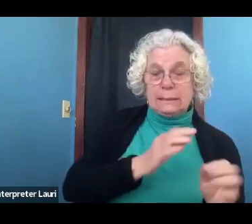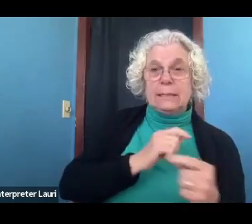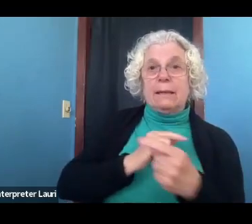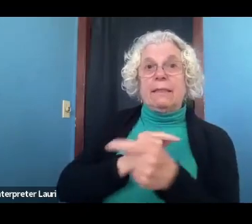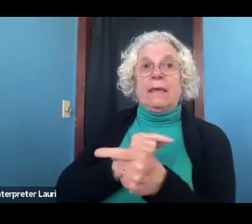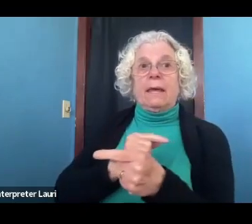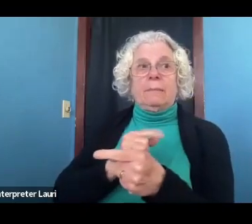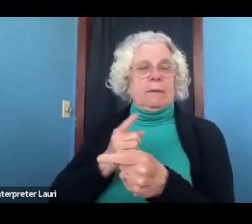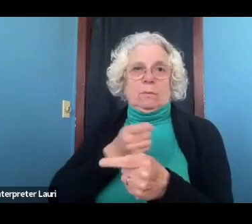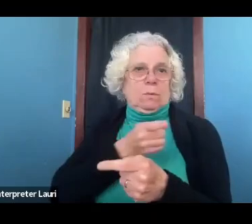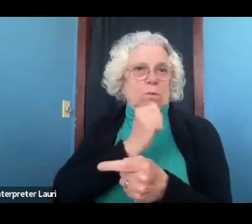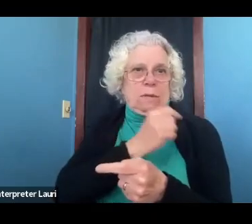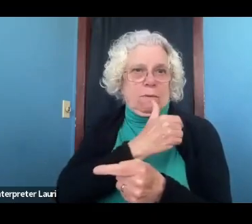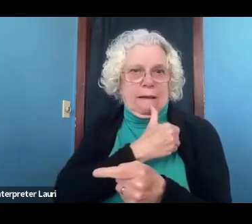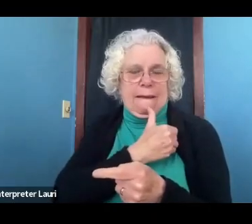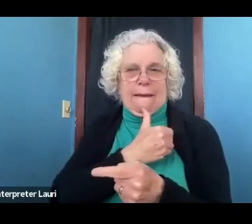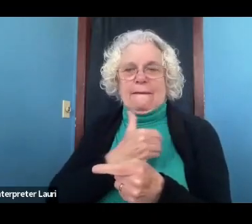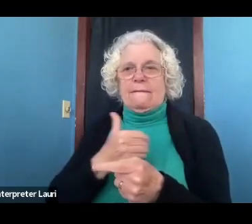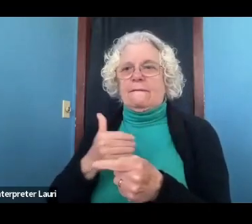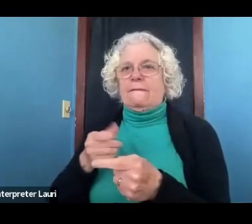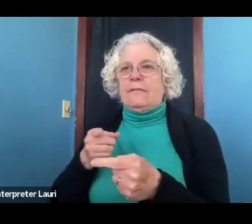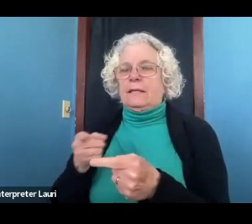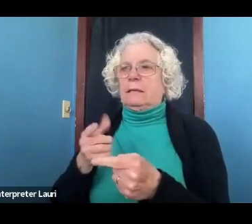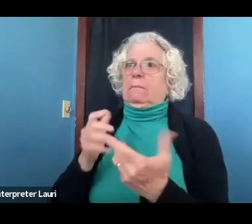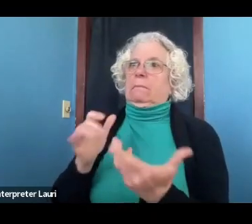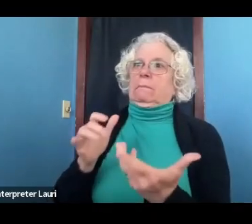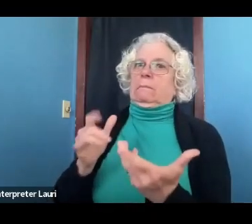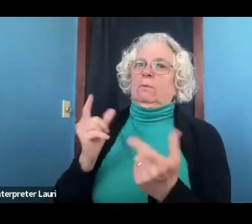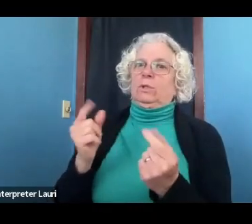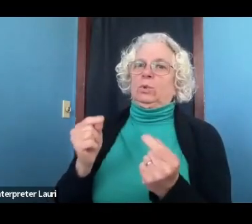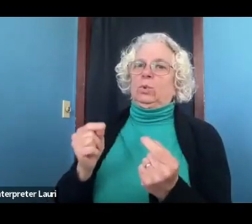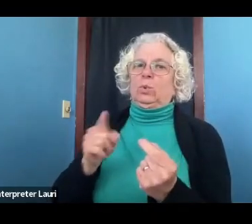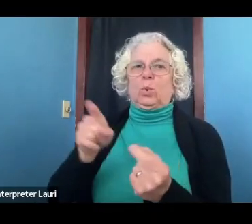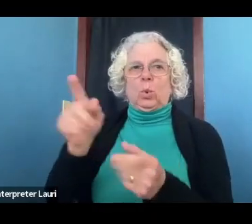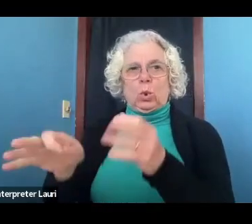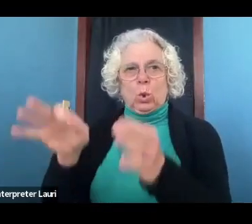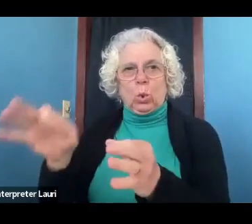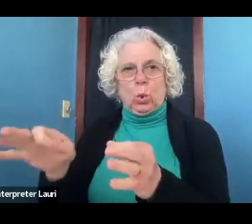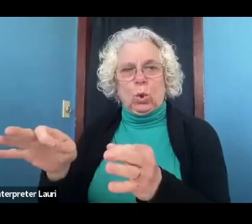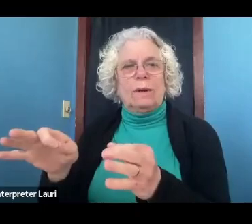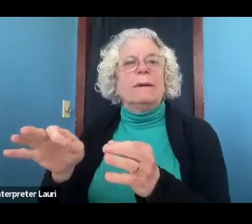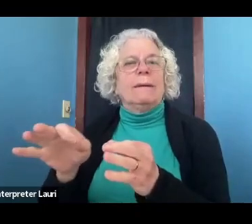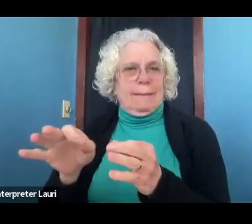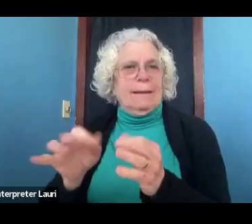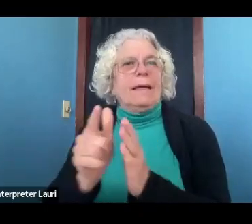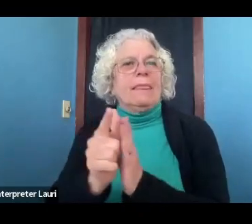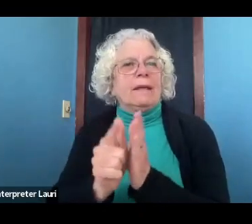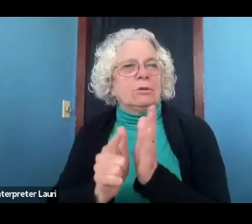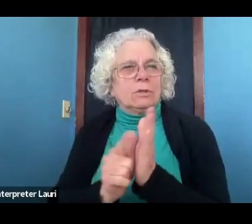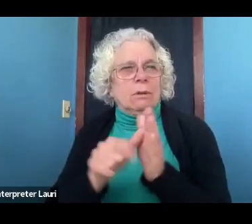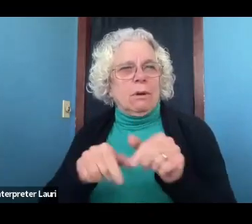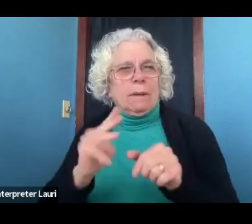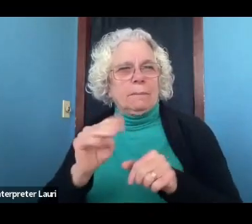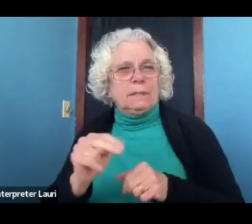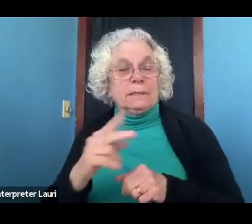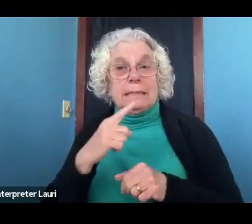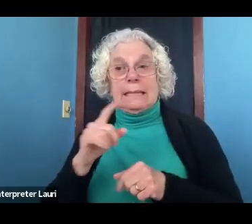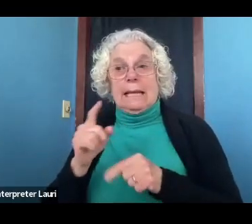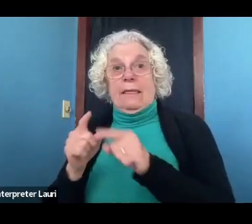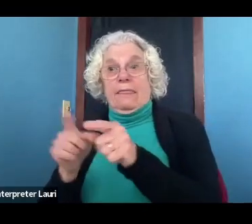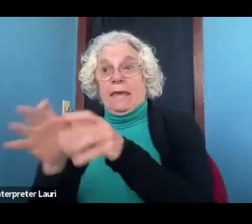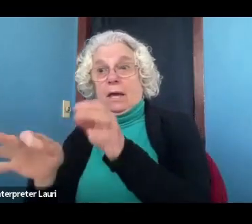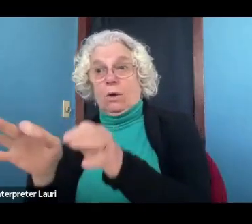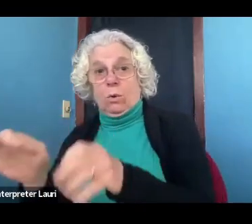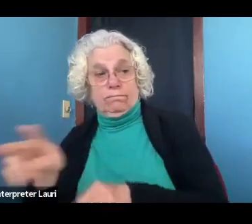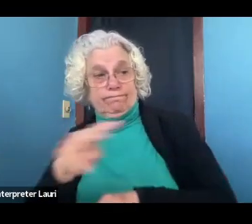of thwart your healthcare agent, there's a statute in Minnesota that says if a court deems you